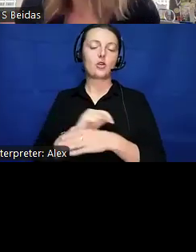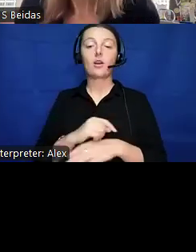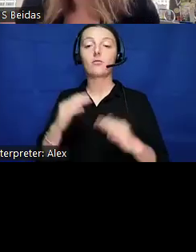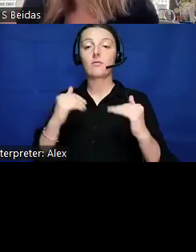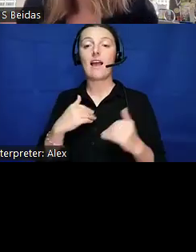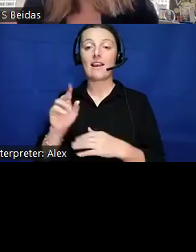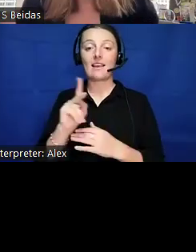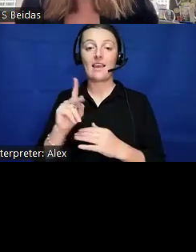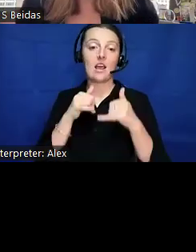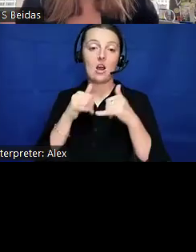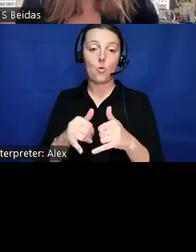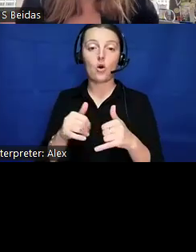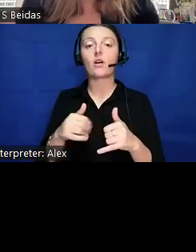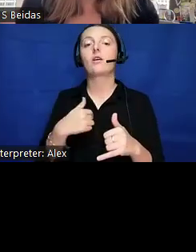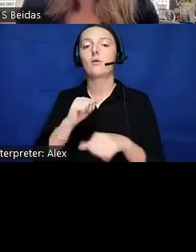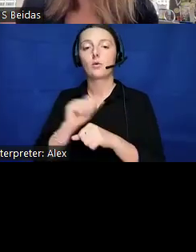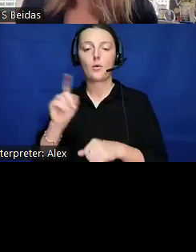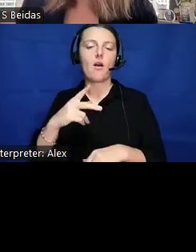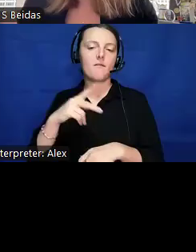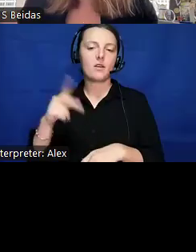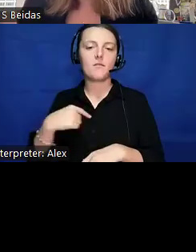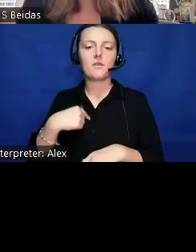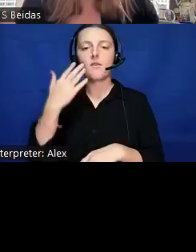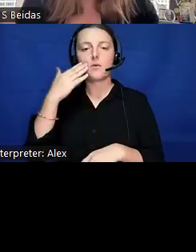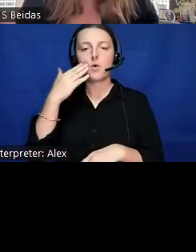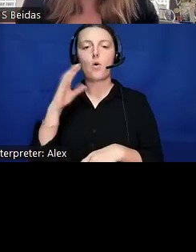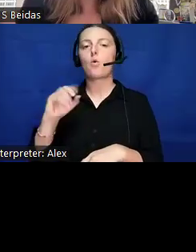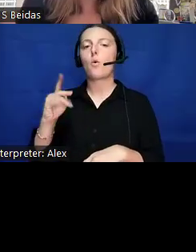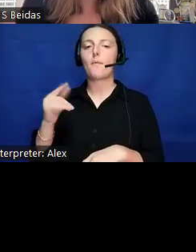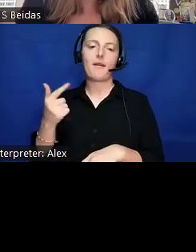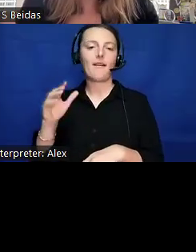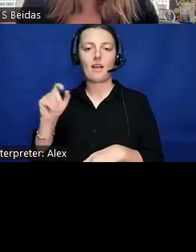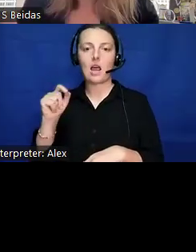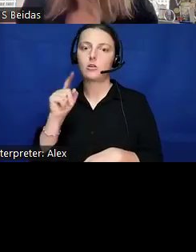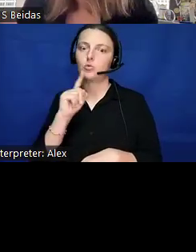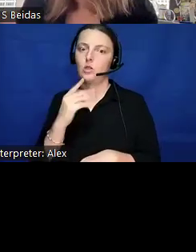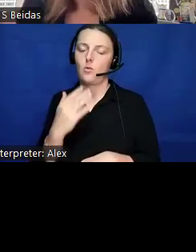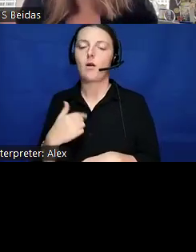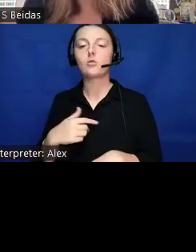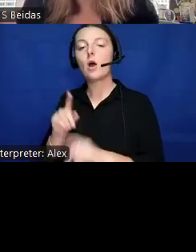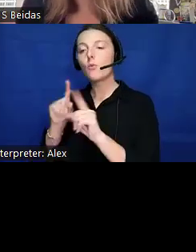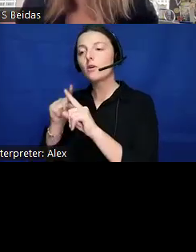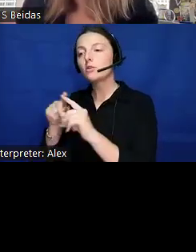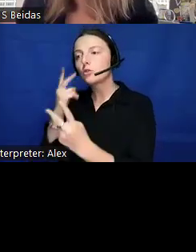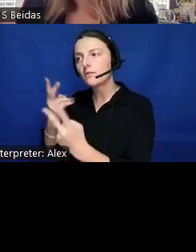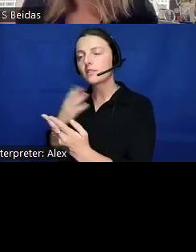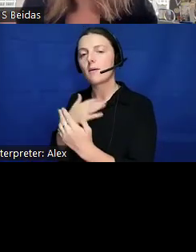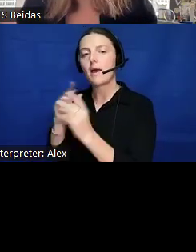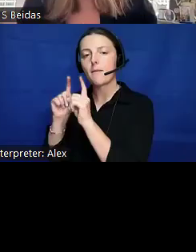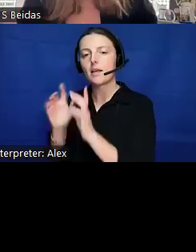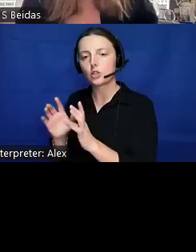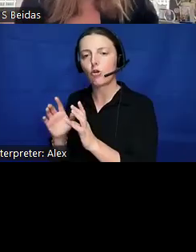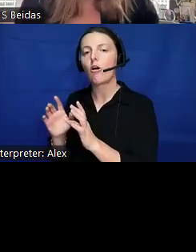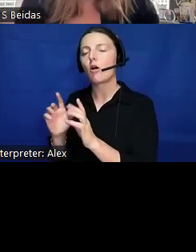coping cat really, really well. And I went and visited with my mentor a bunch of community mental health clinics